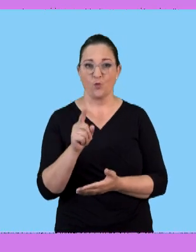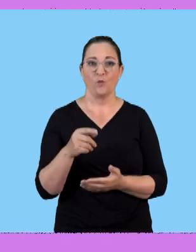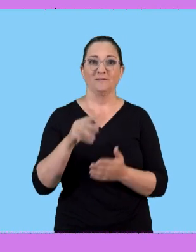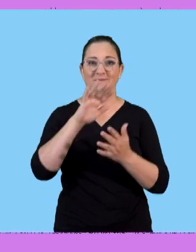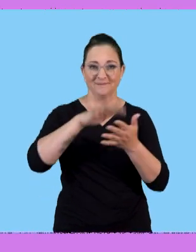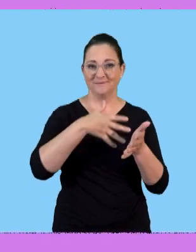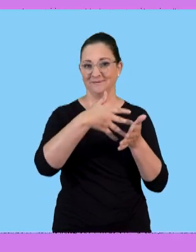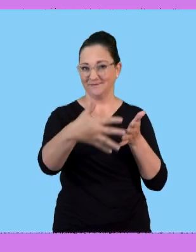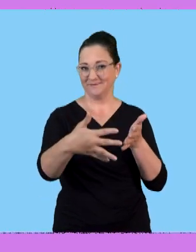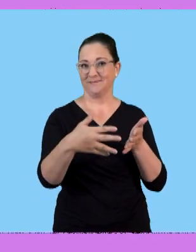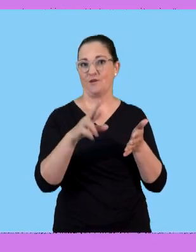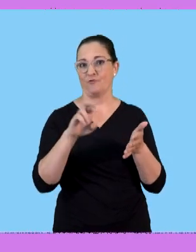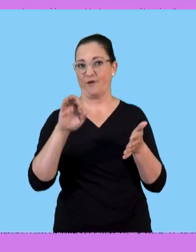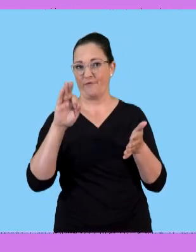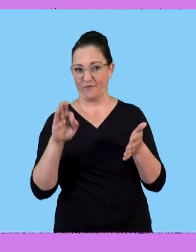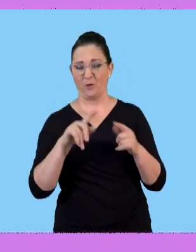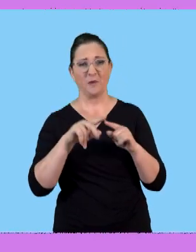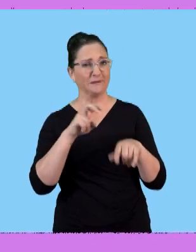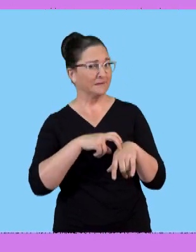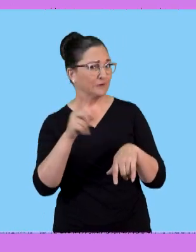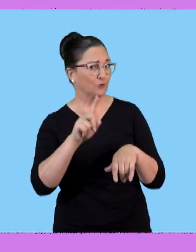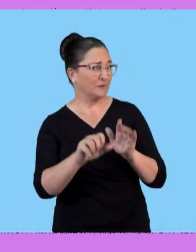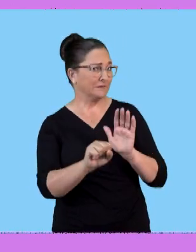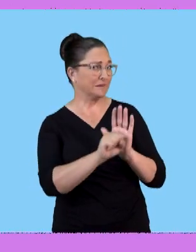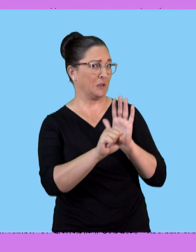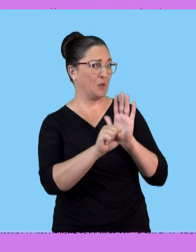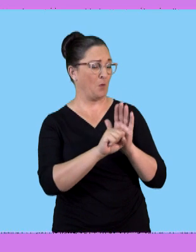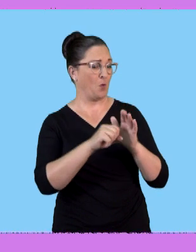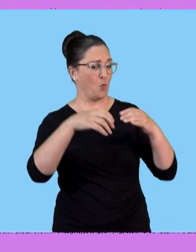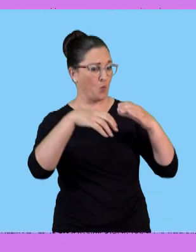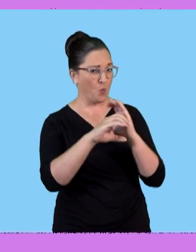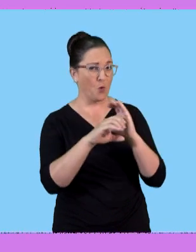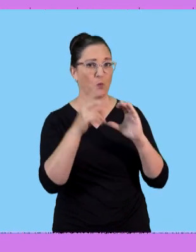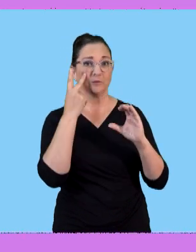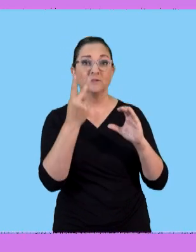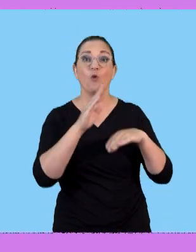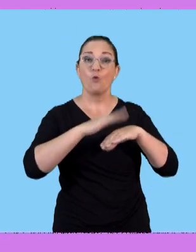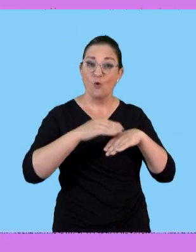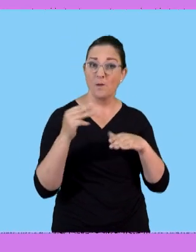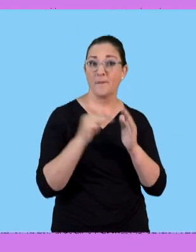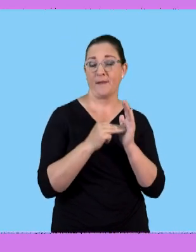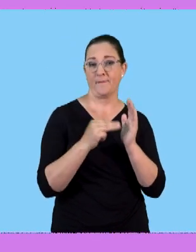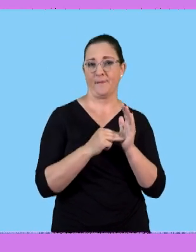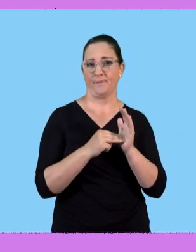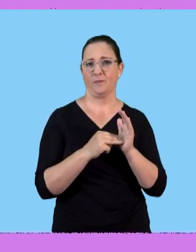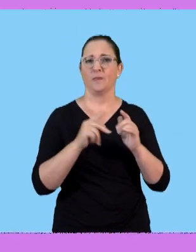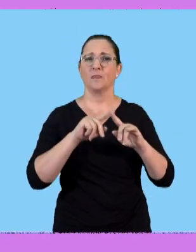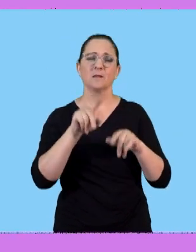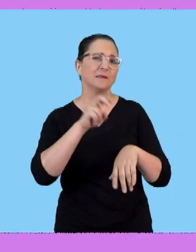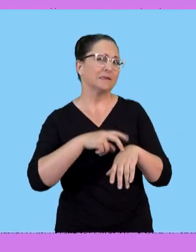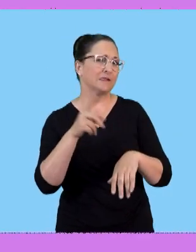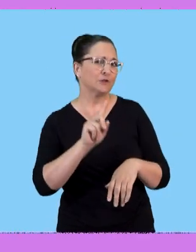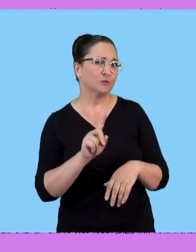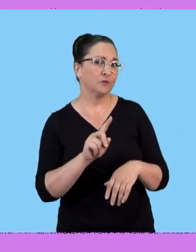must be able to identify key symbols indicated on the given map. We also want you to be